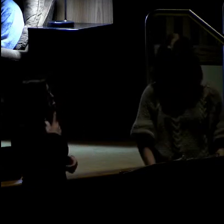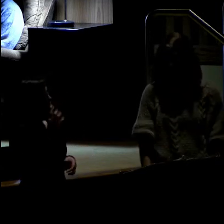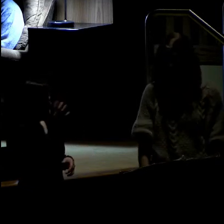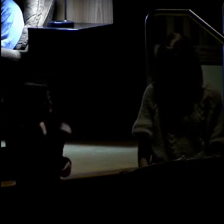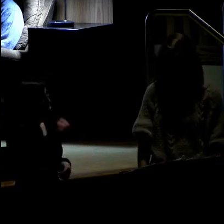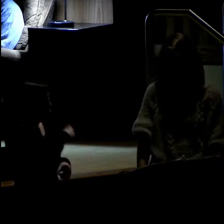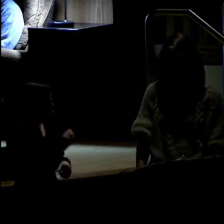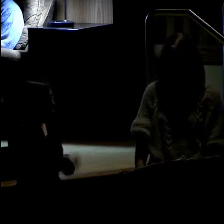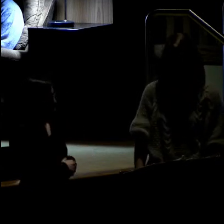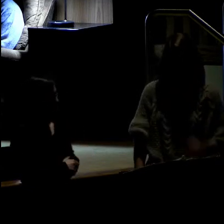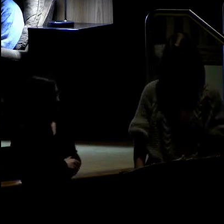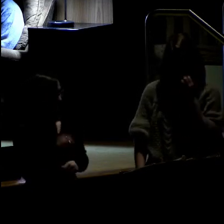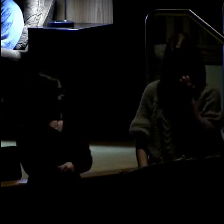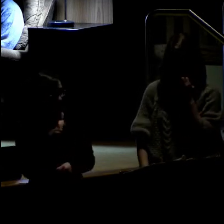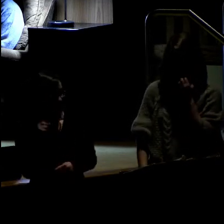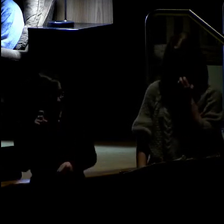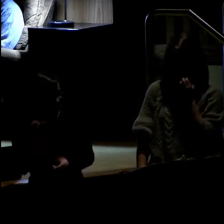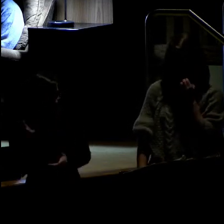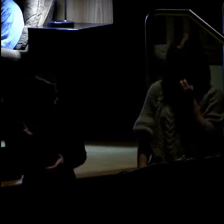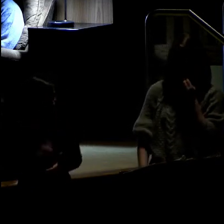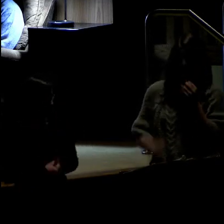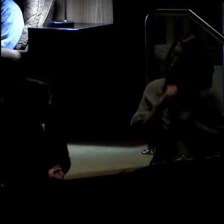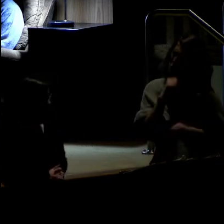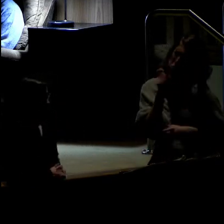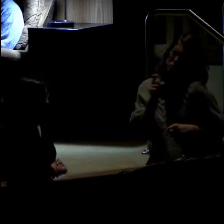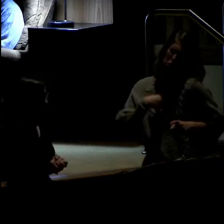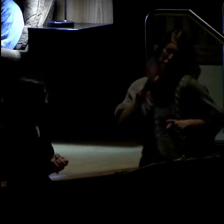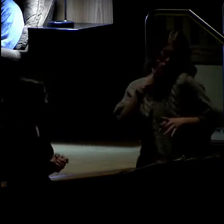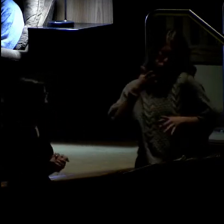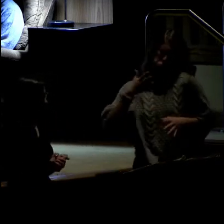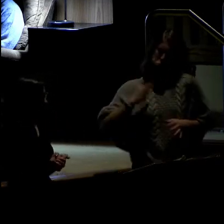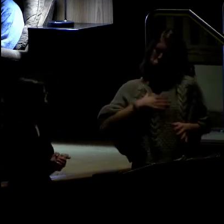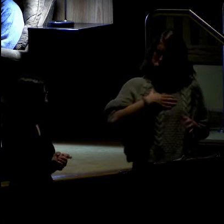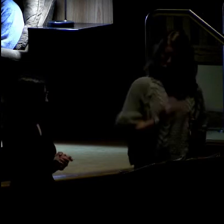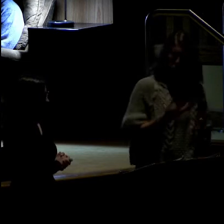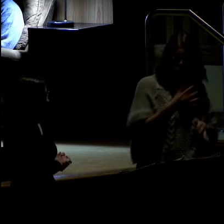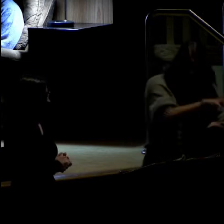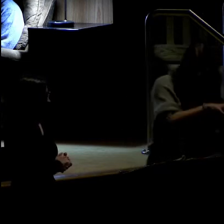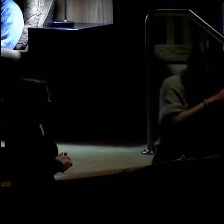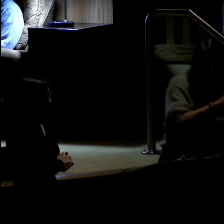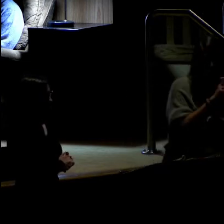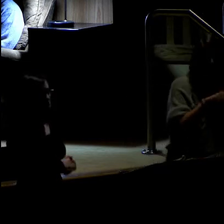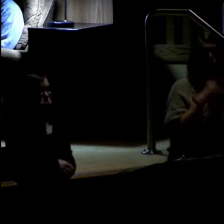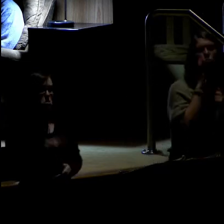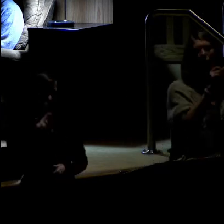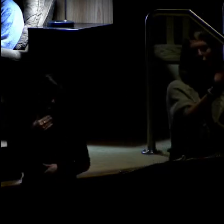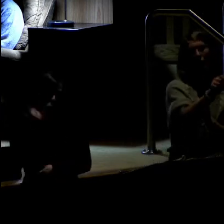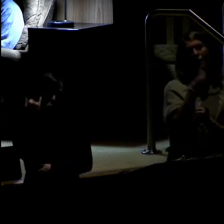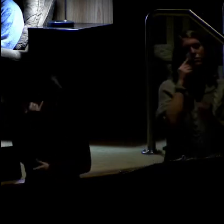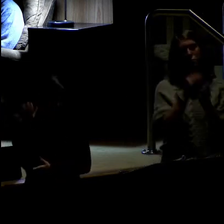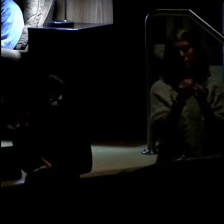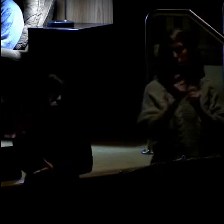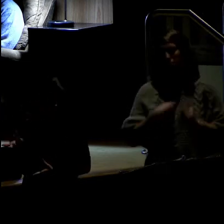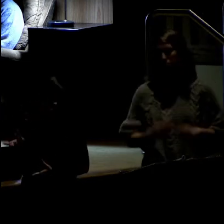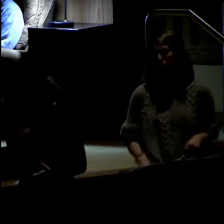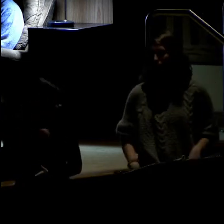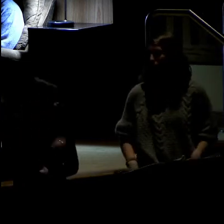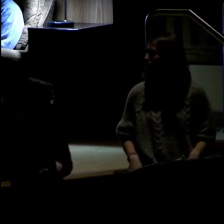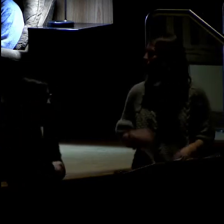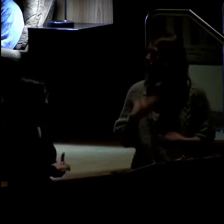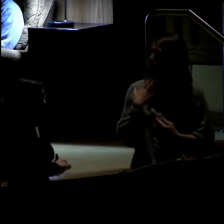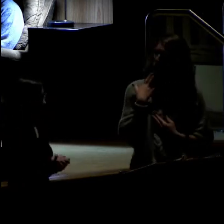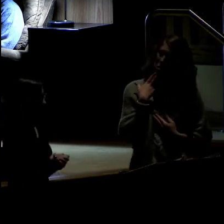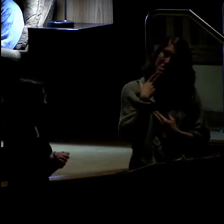so. Has anybody asked you? They don't need to. I'll just rake them all up and then ask for donations. That's not a bad idea. Why, thank